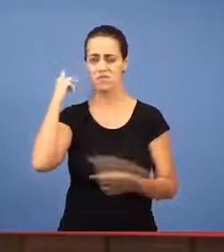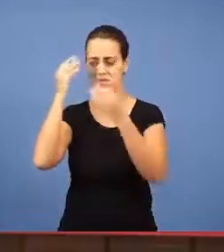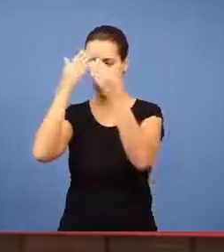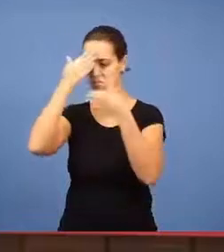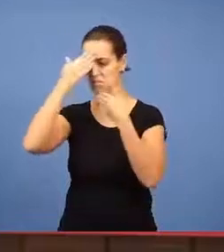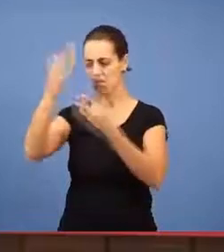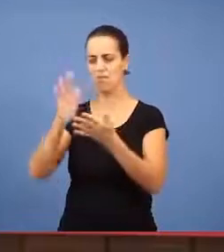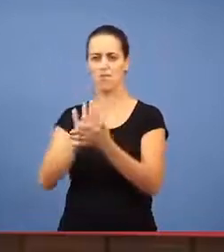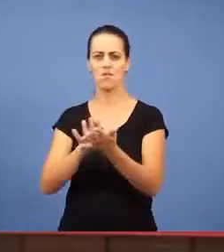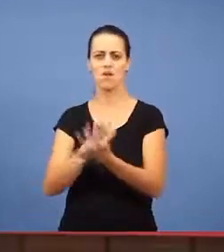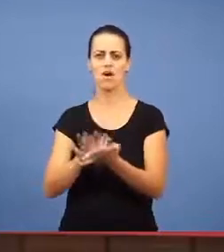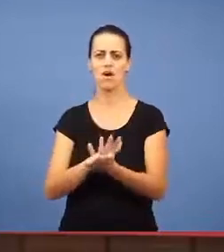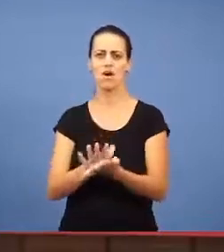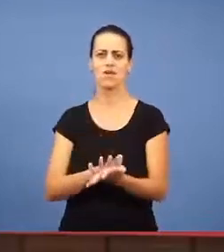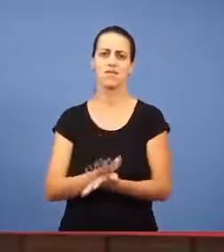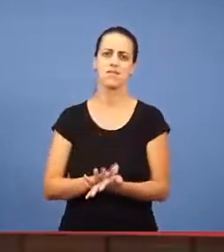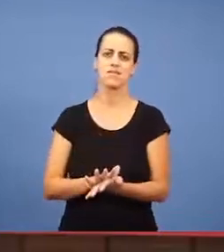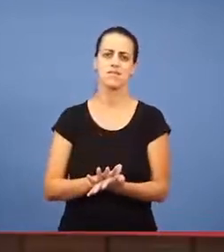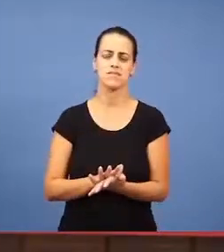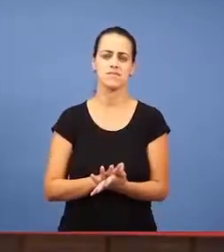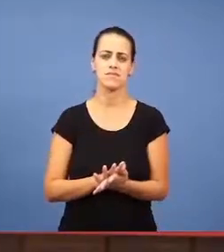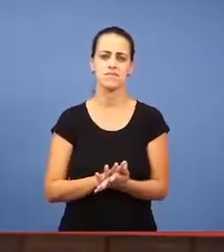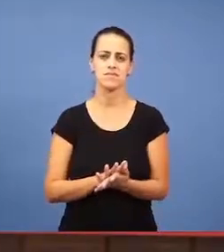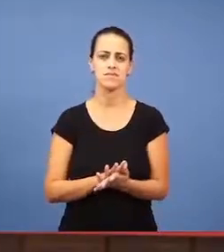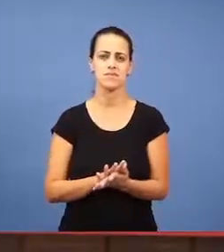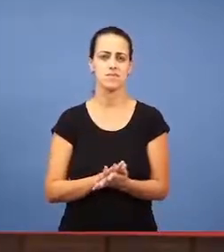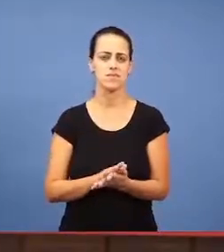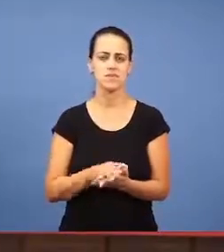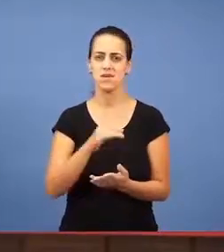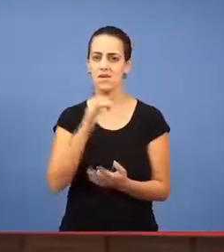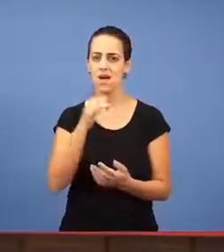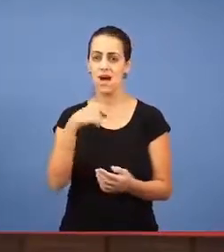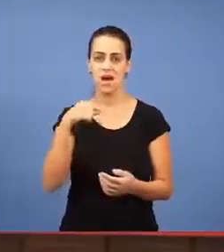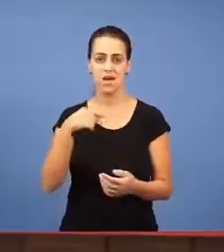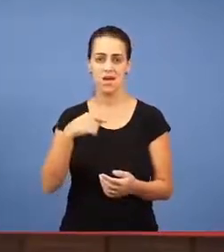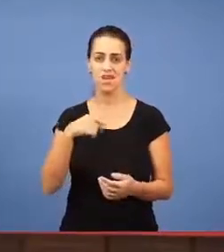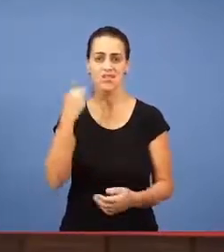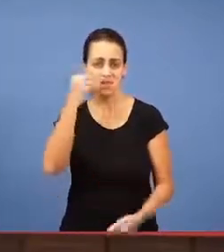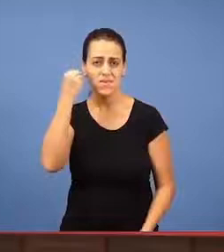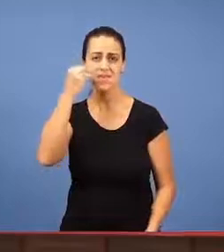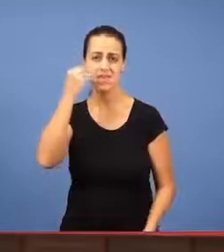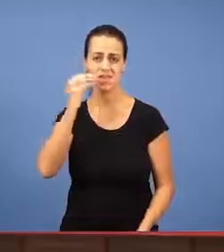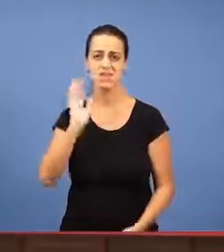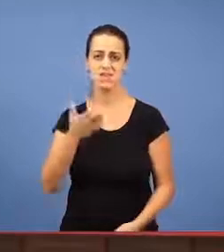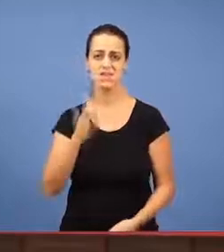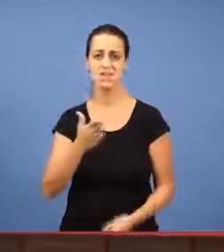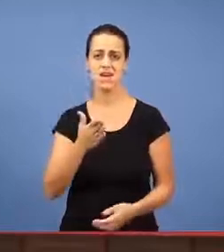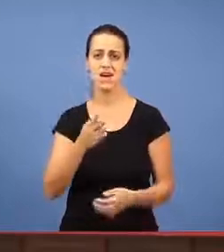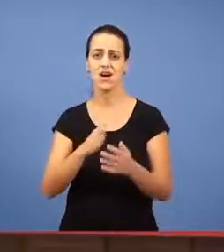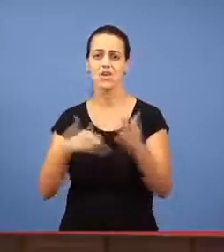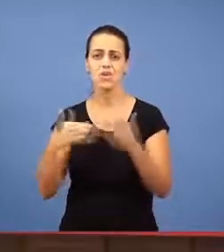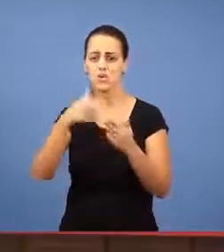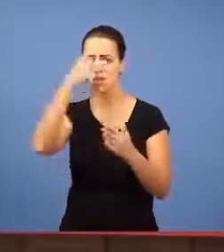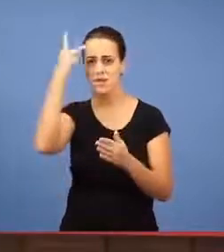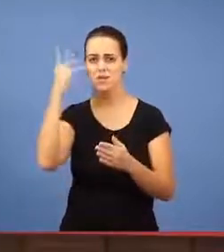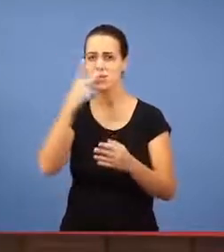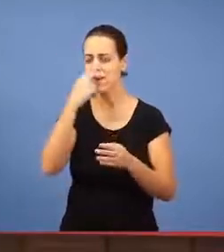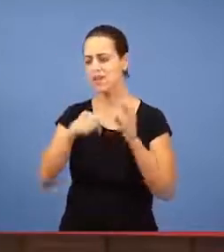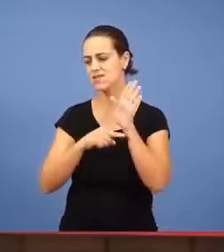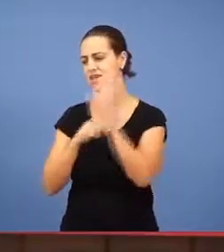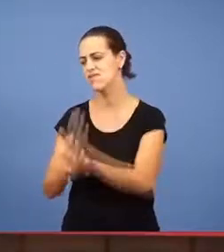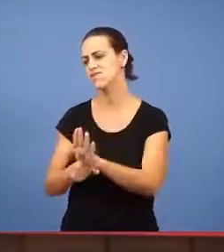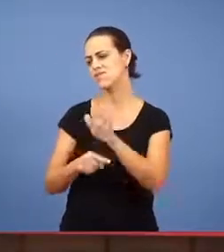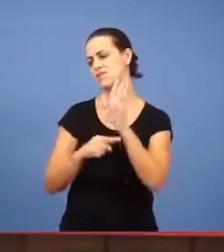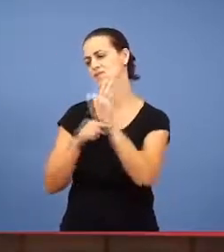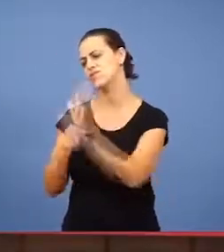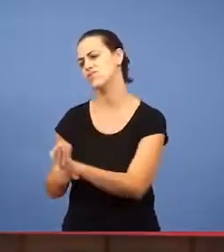experience is that throughout the years was this. Every time you gave a favor to someone, that person